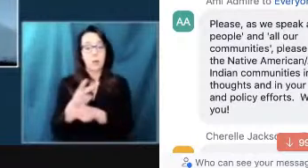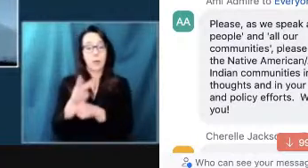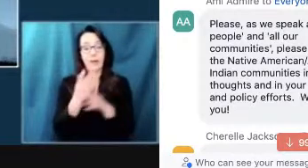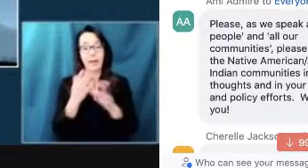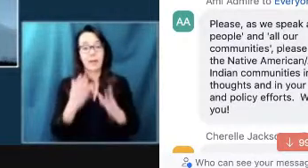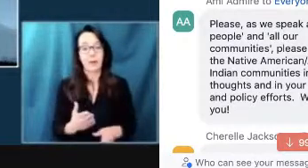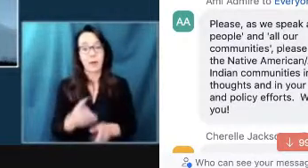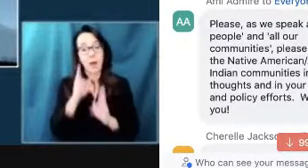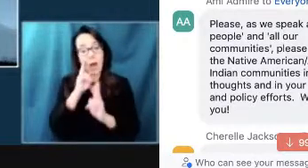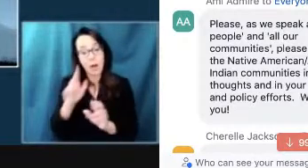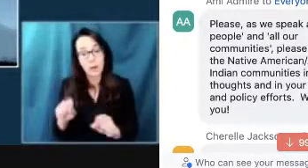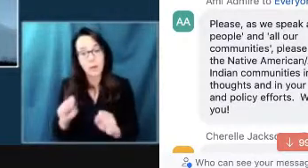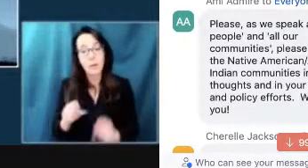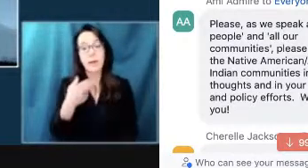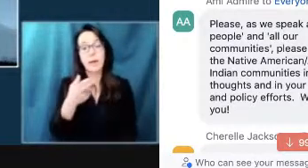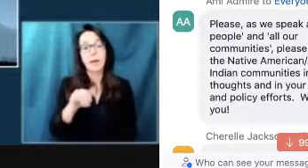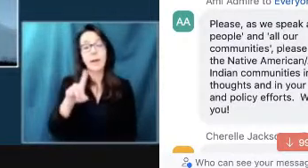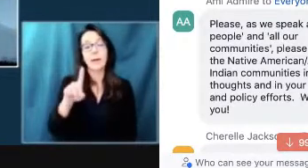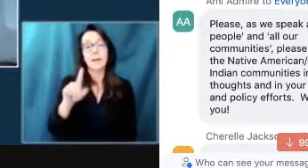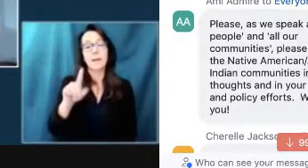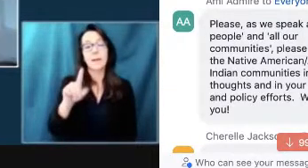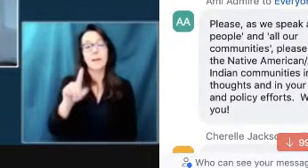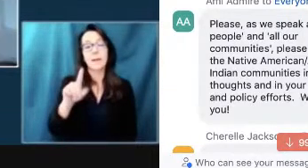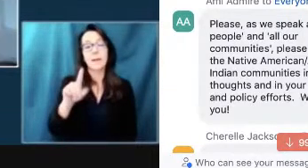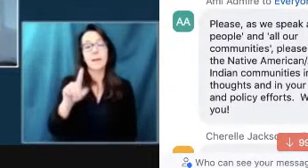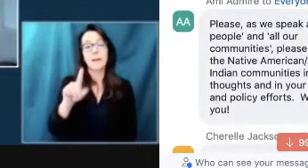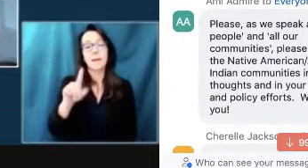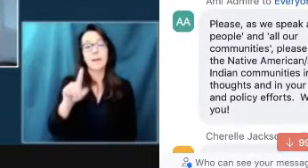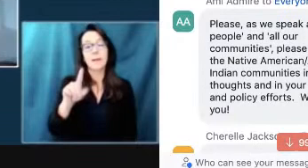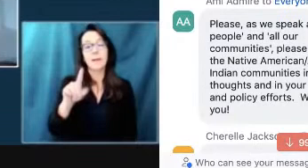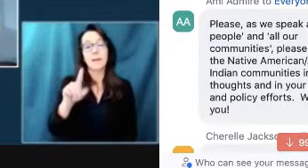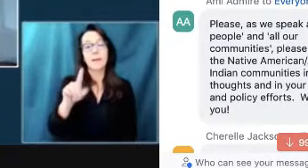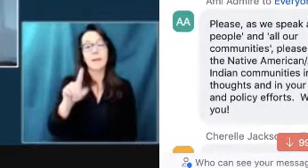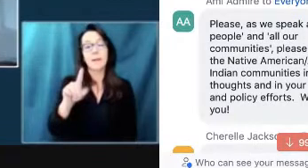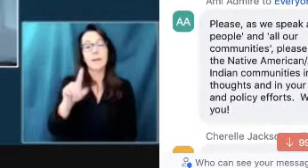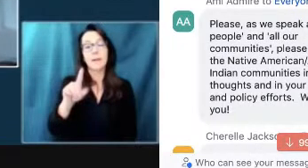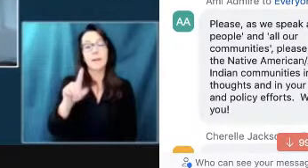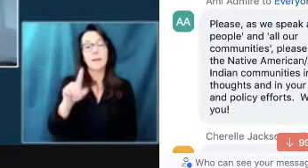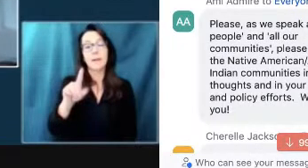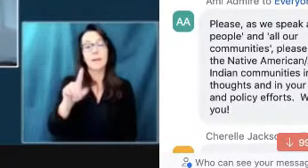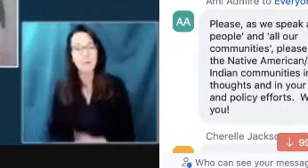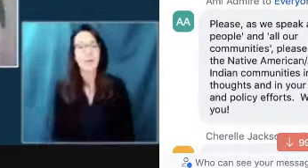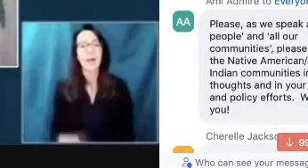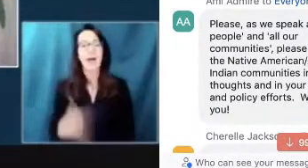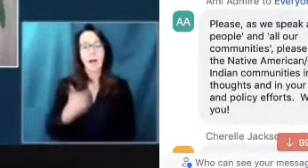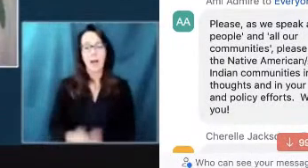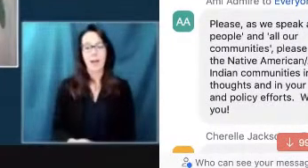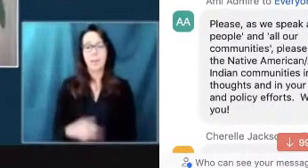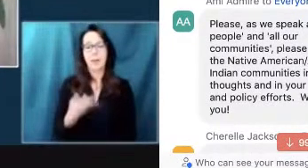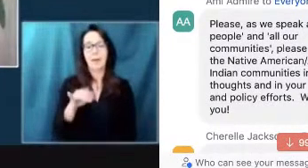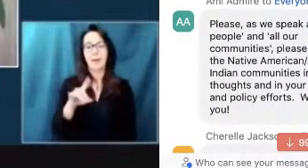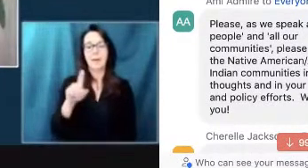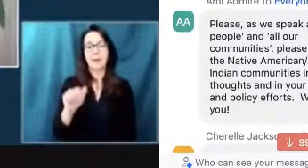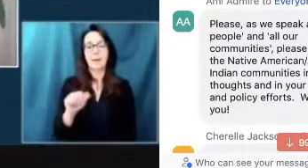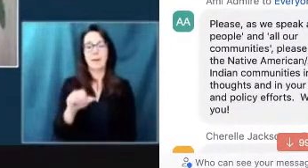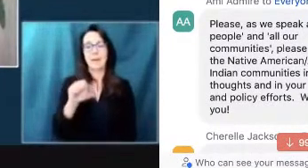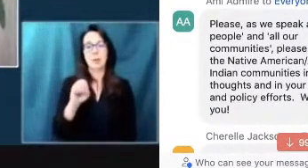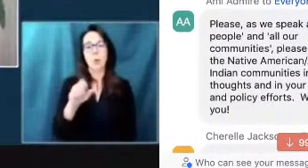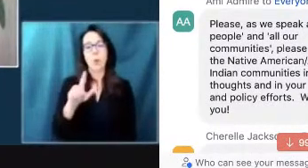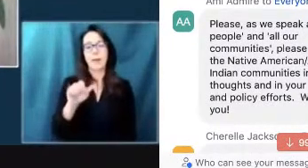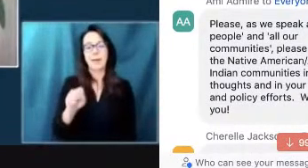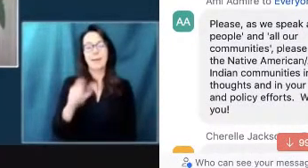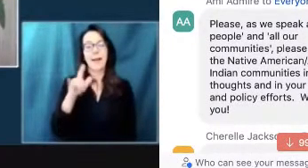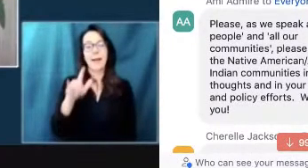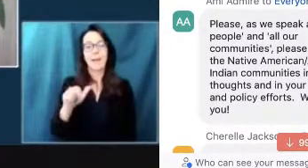the Honorable Hilda Solis. Good morning, California Democrats. I'm Hilda Solis, Los Angeles County Supervisor and